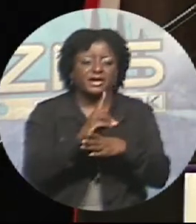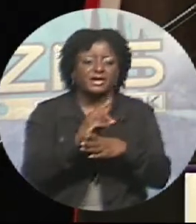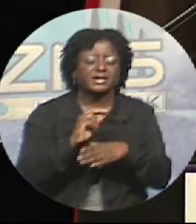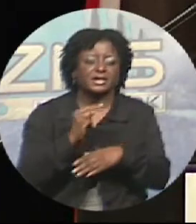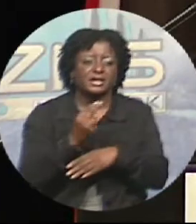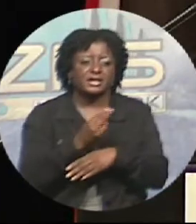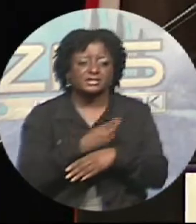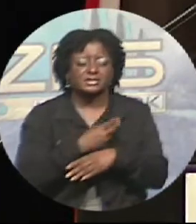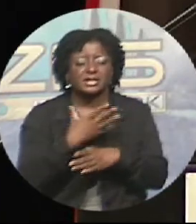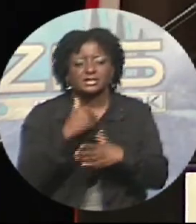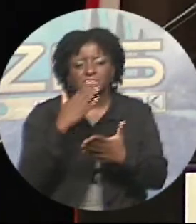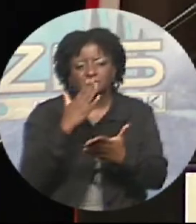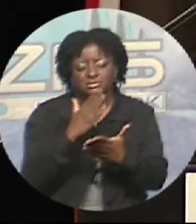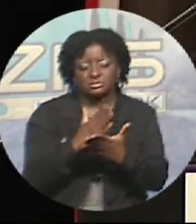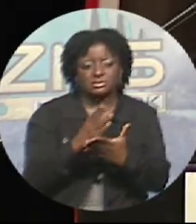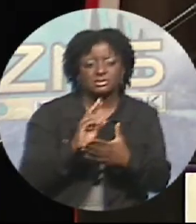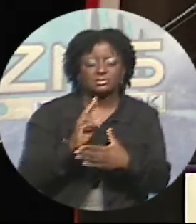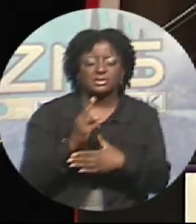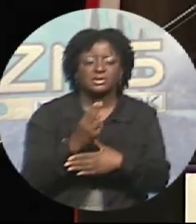and prevent us